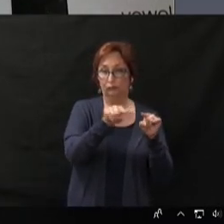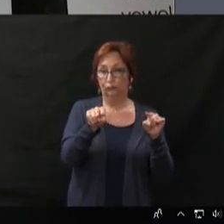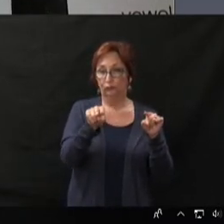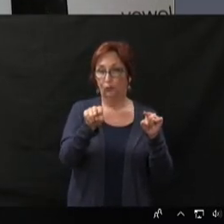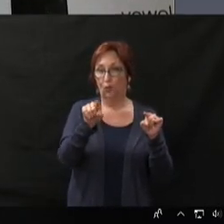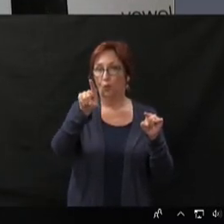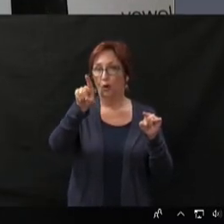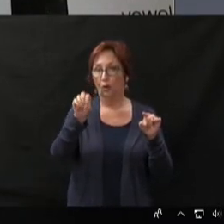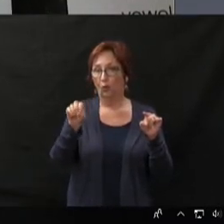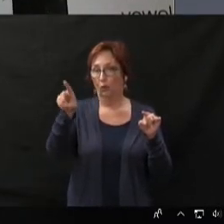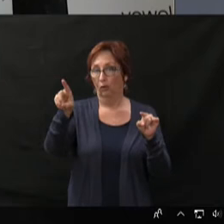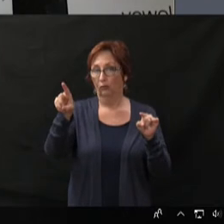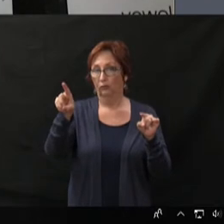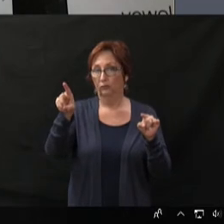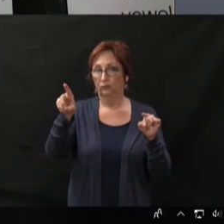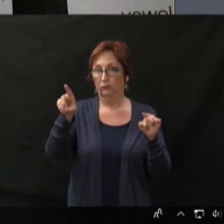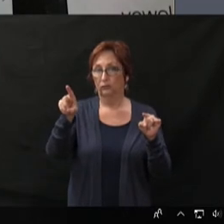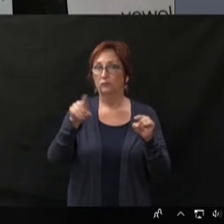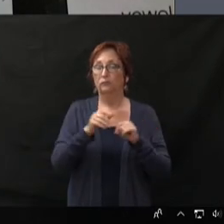through 101.